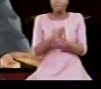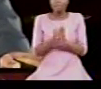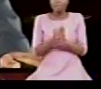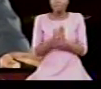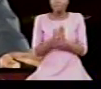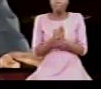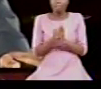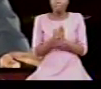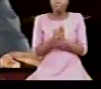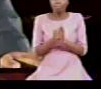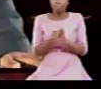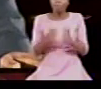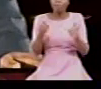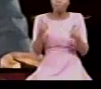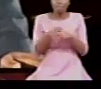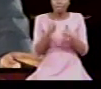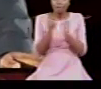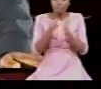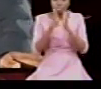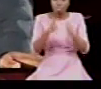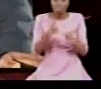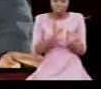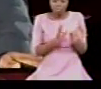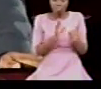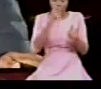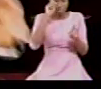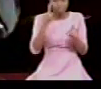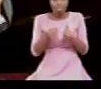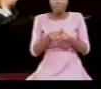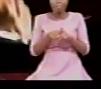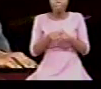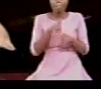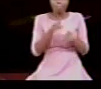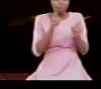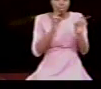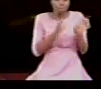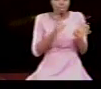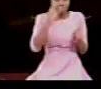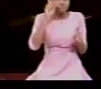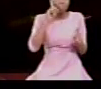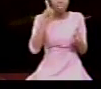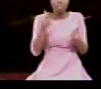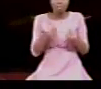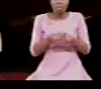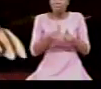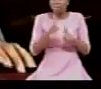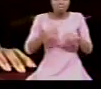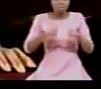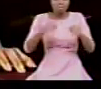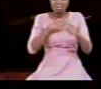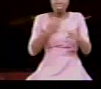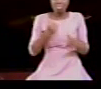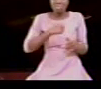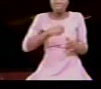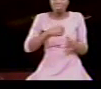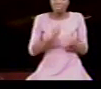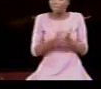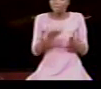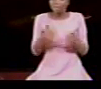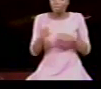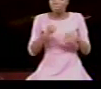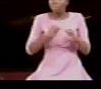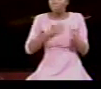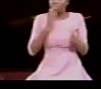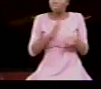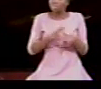You're a killer, you're a murderer. You hate your brother. You hate your sister. You can go and say, sorry, that thing you did, I was